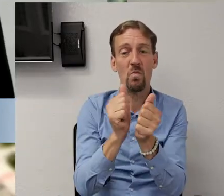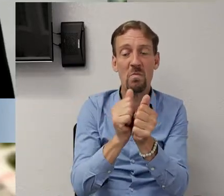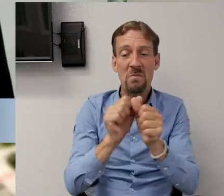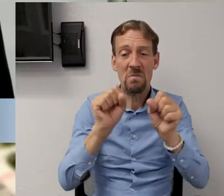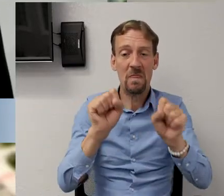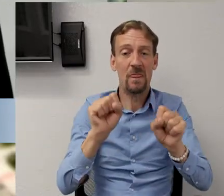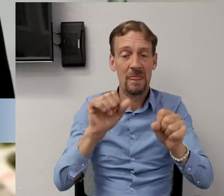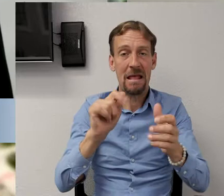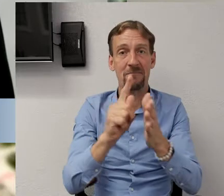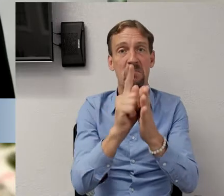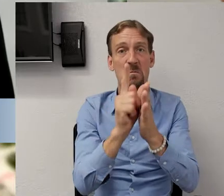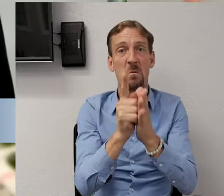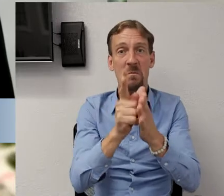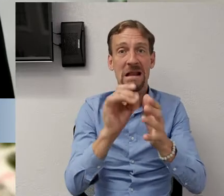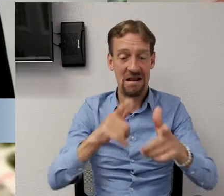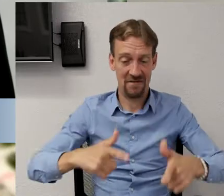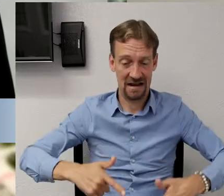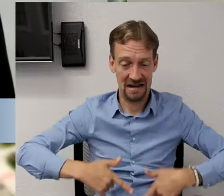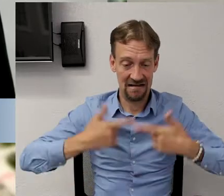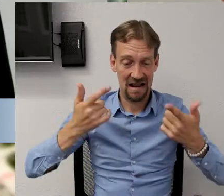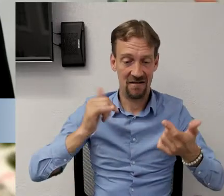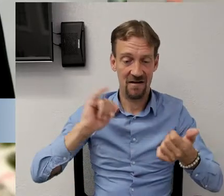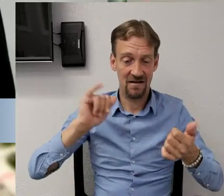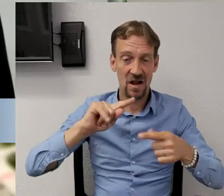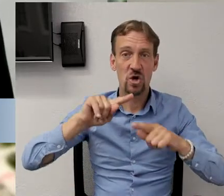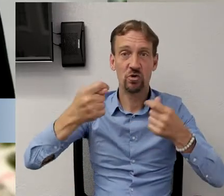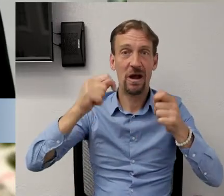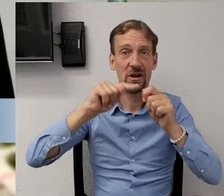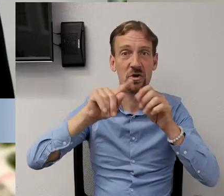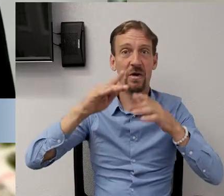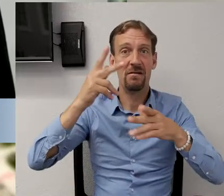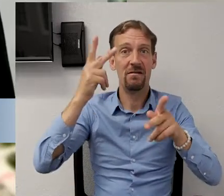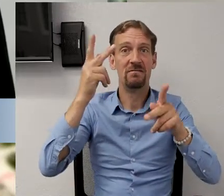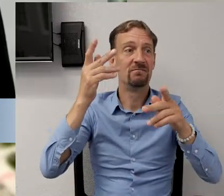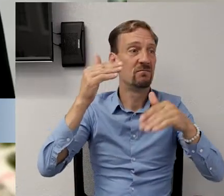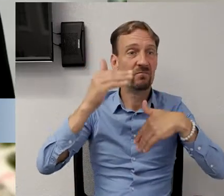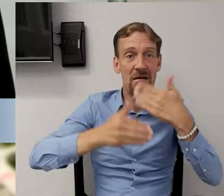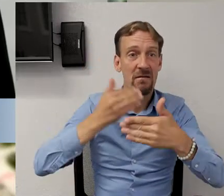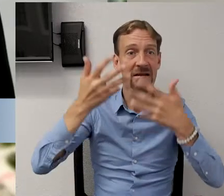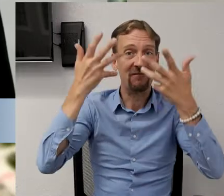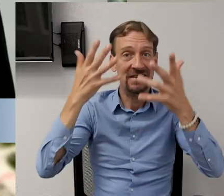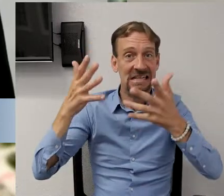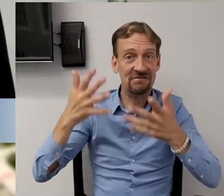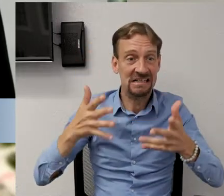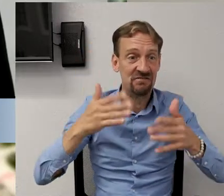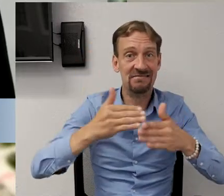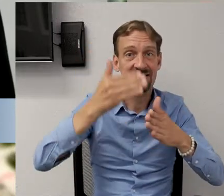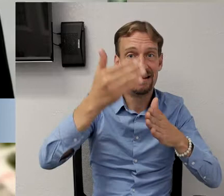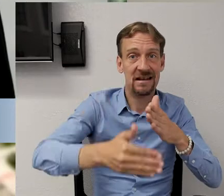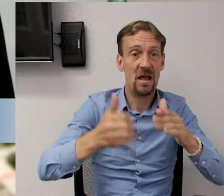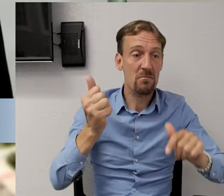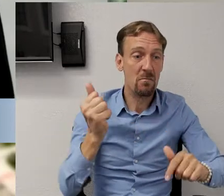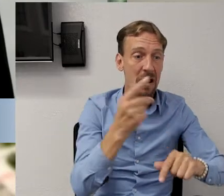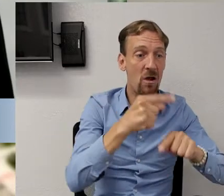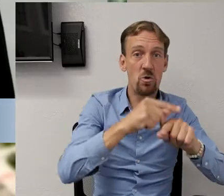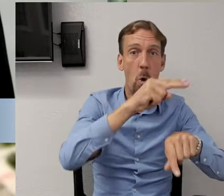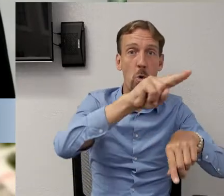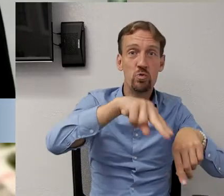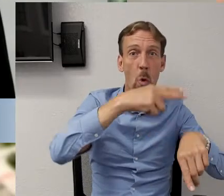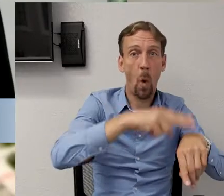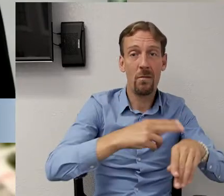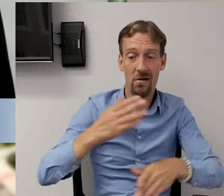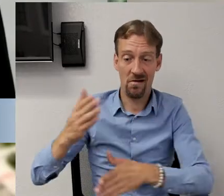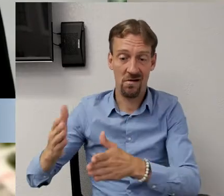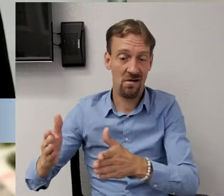the, like you said, the ramping down or ramping up, the return to normalcy in some fashion.